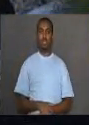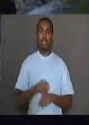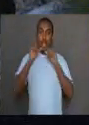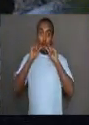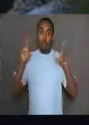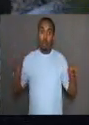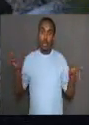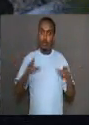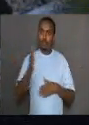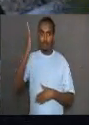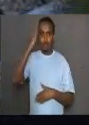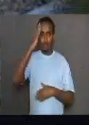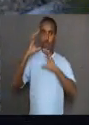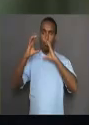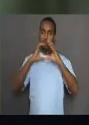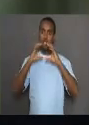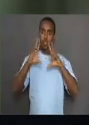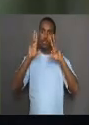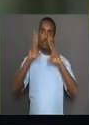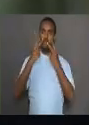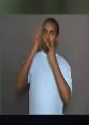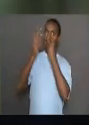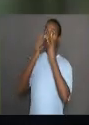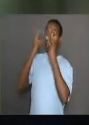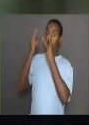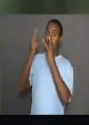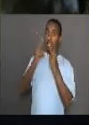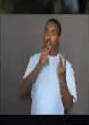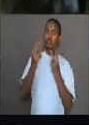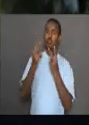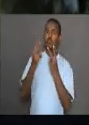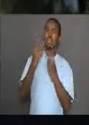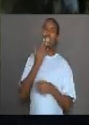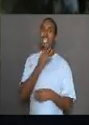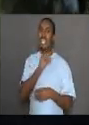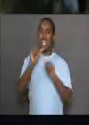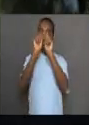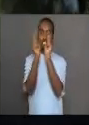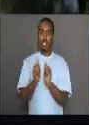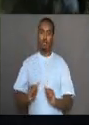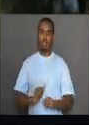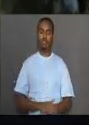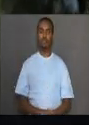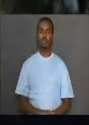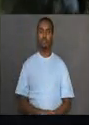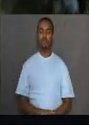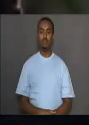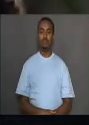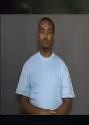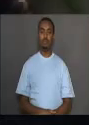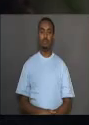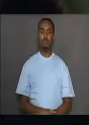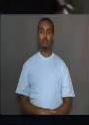Birds are well known for communicating visually through colors and shapes.